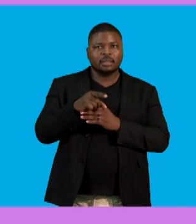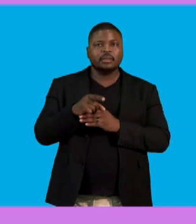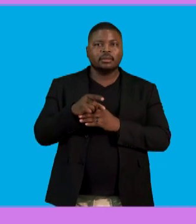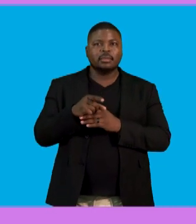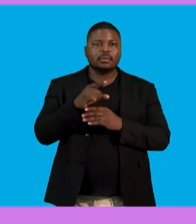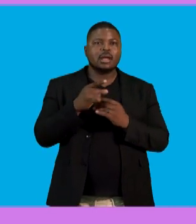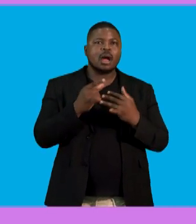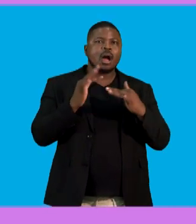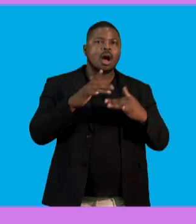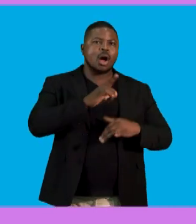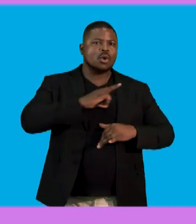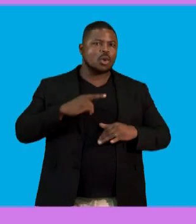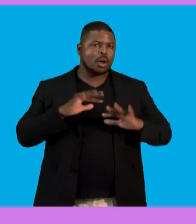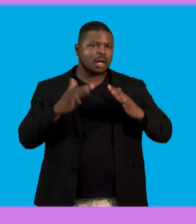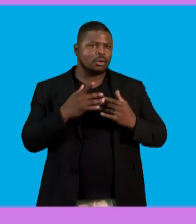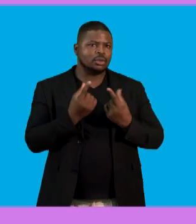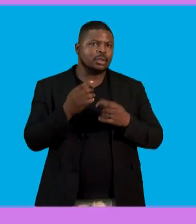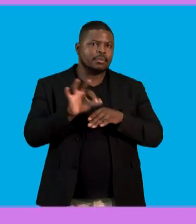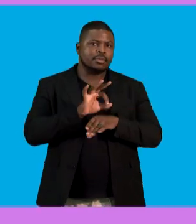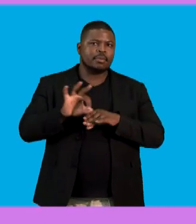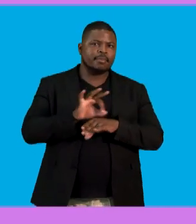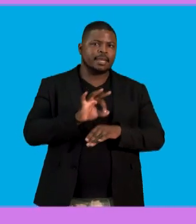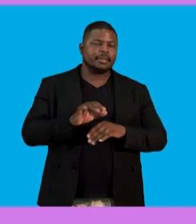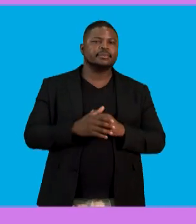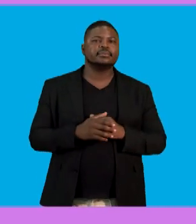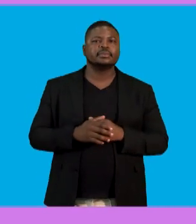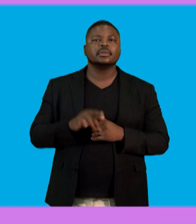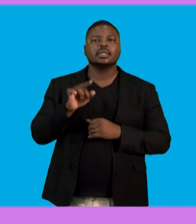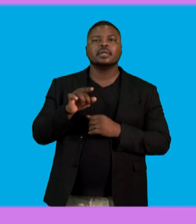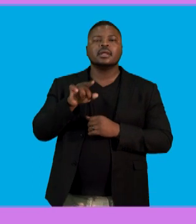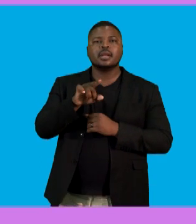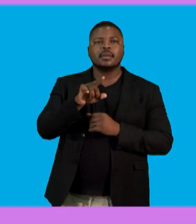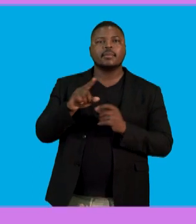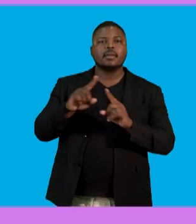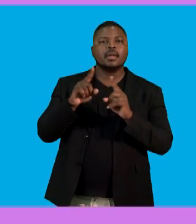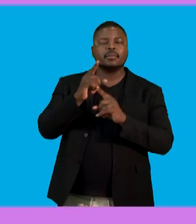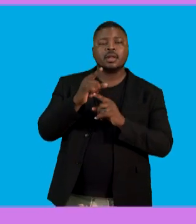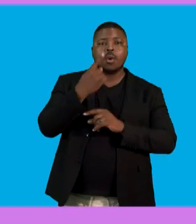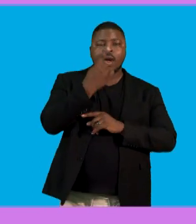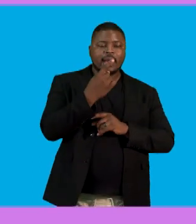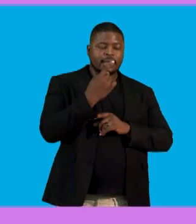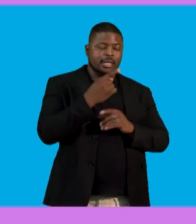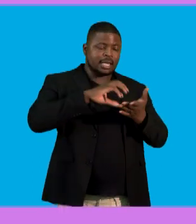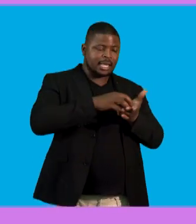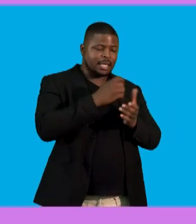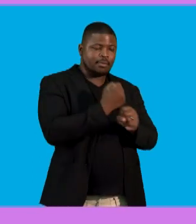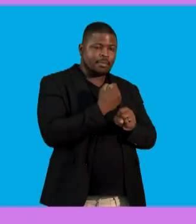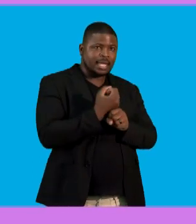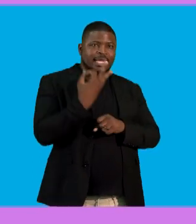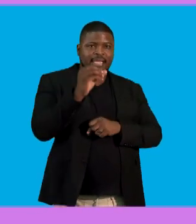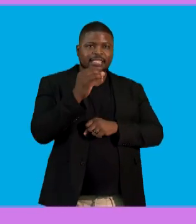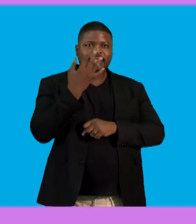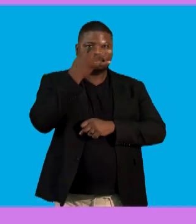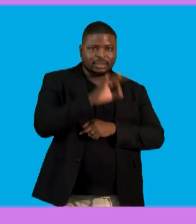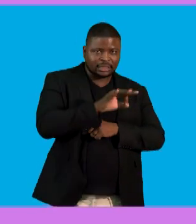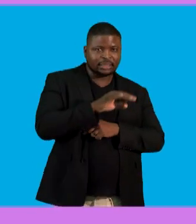cake? It's 30 minutes. So this is 30 minutes for 1 cake. So if it's 2, what do? We multiply the 30 by 2.